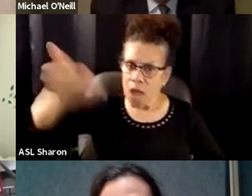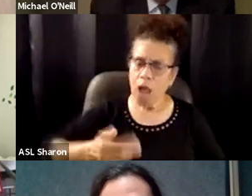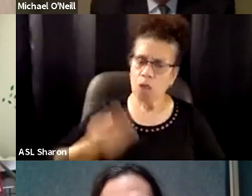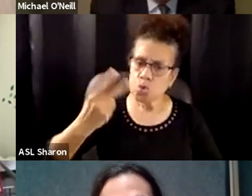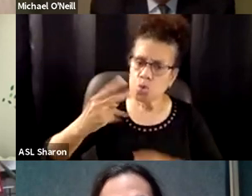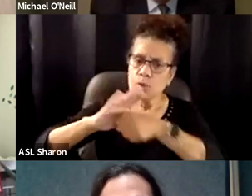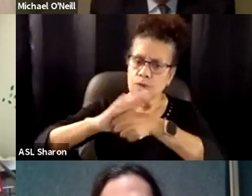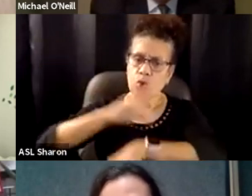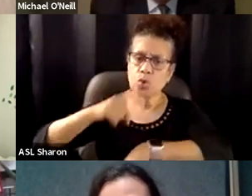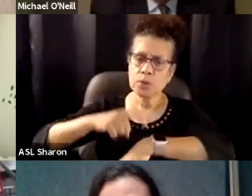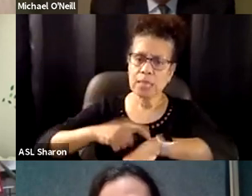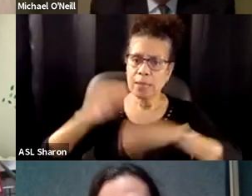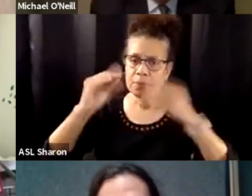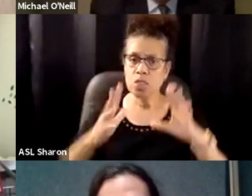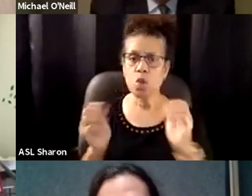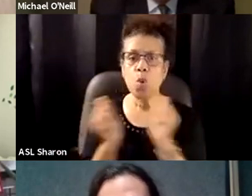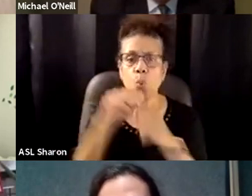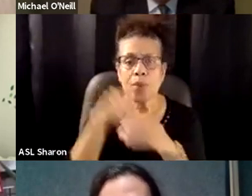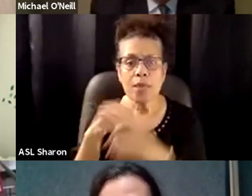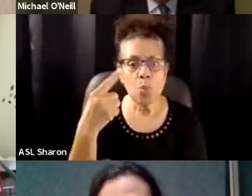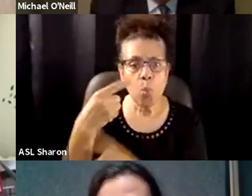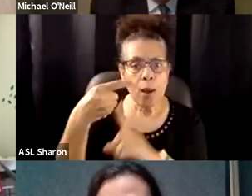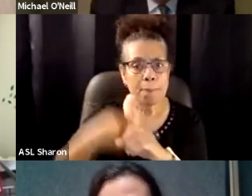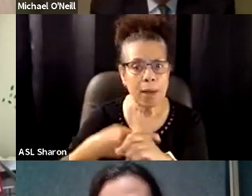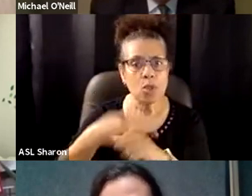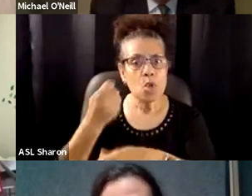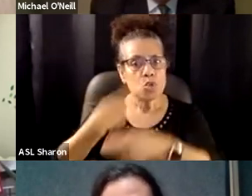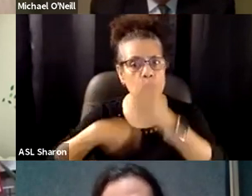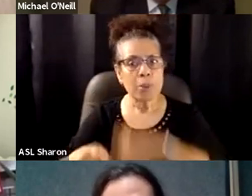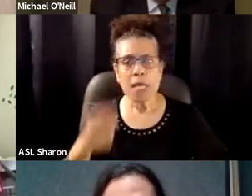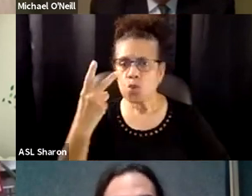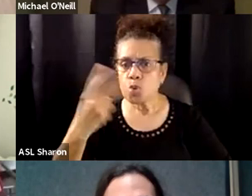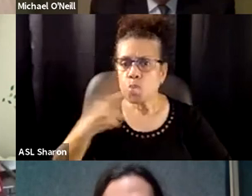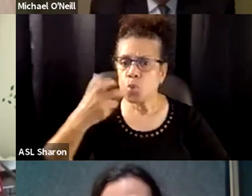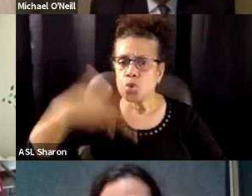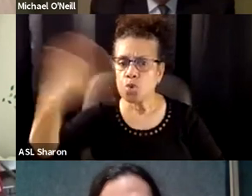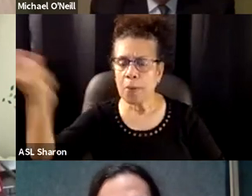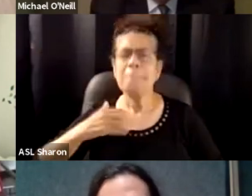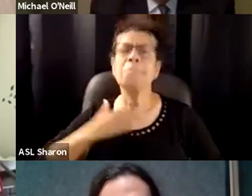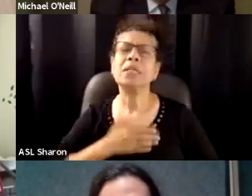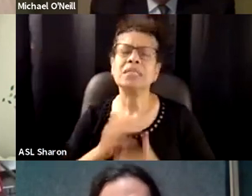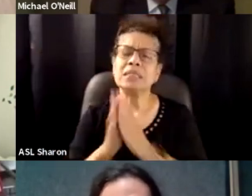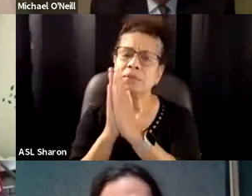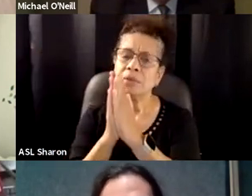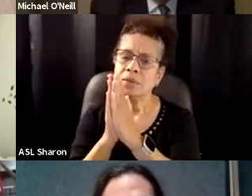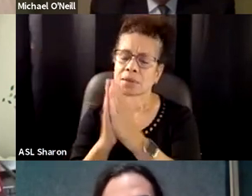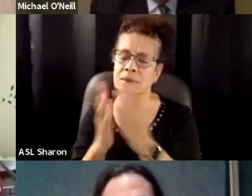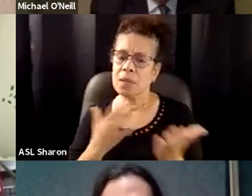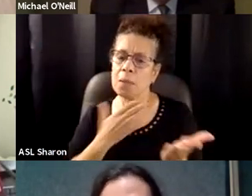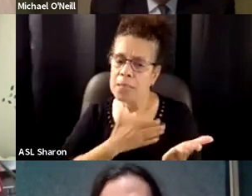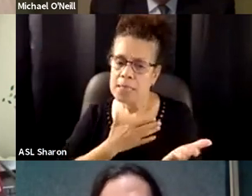teachers within one month to replace the ones bps decided to remove please please understand that